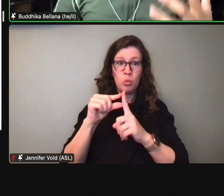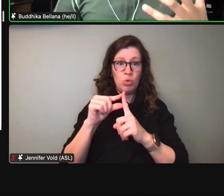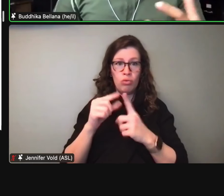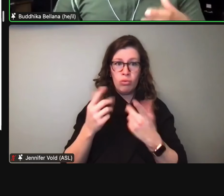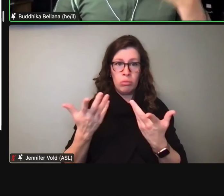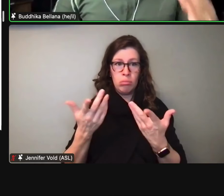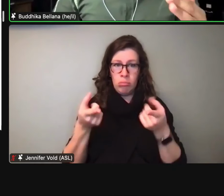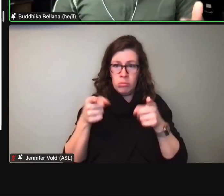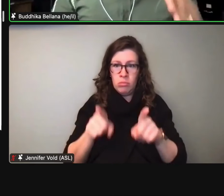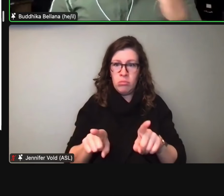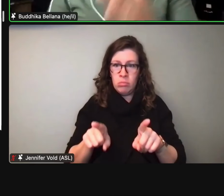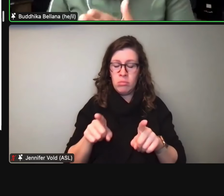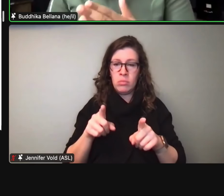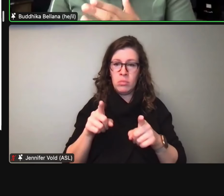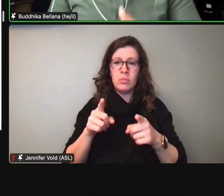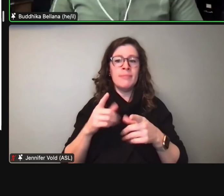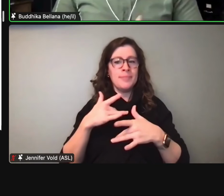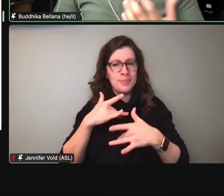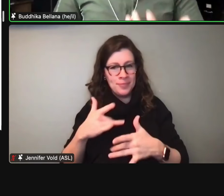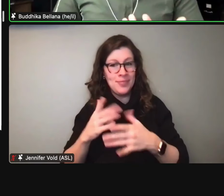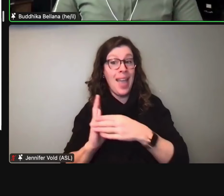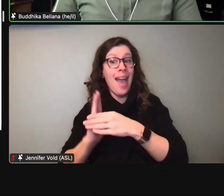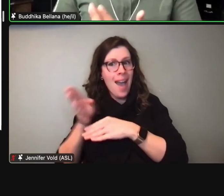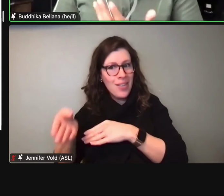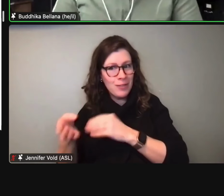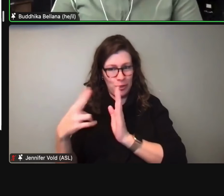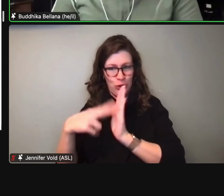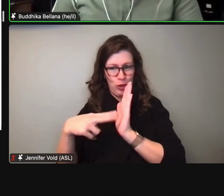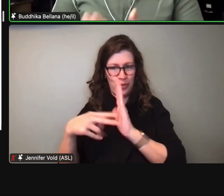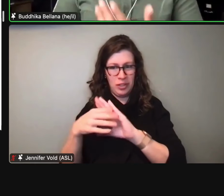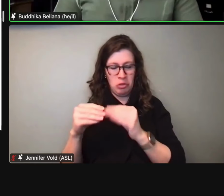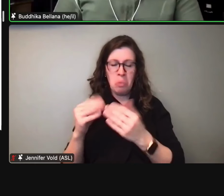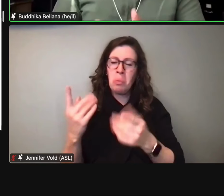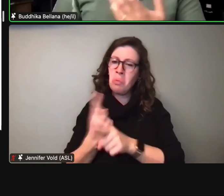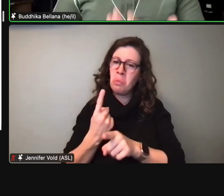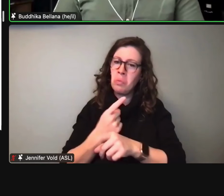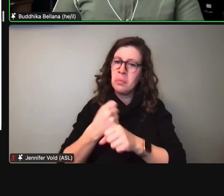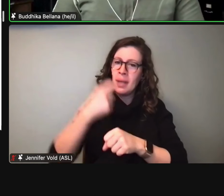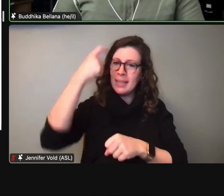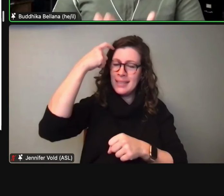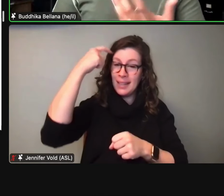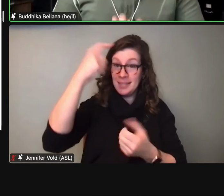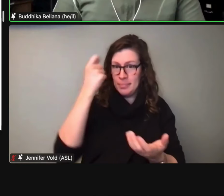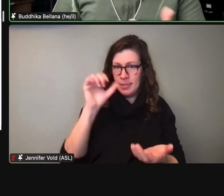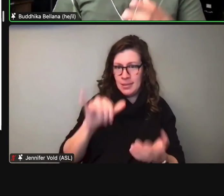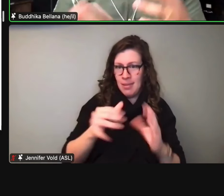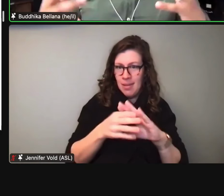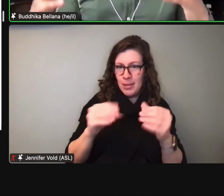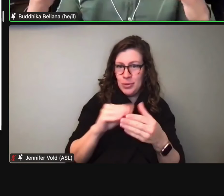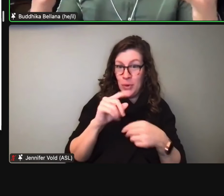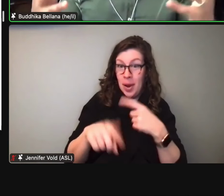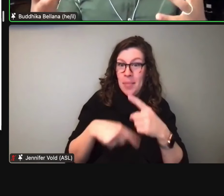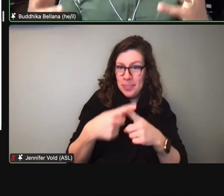participants' free association, particularly after reading the Carver story. And it makes sense, given that the Carver story was about